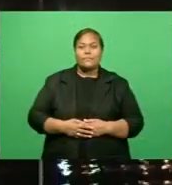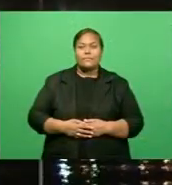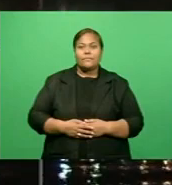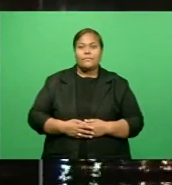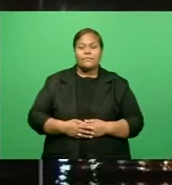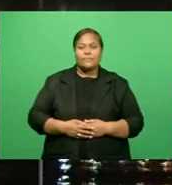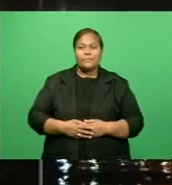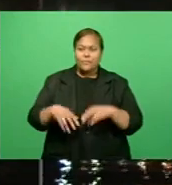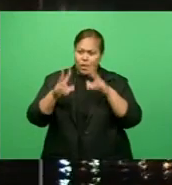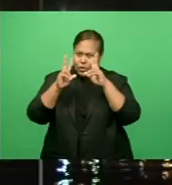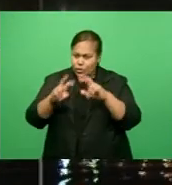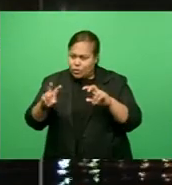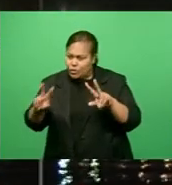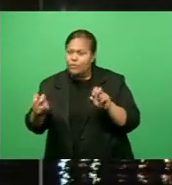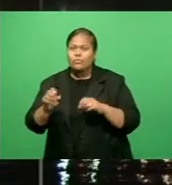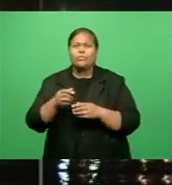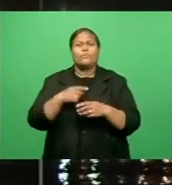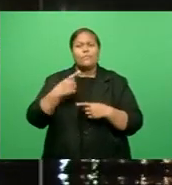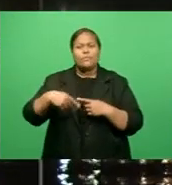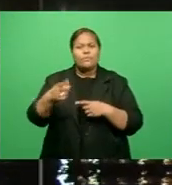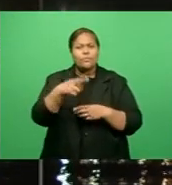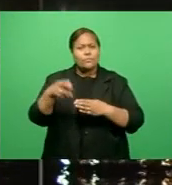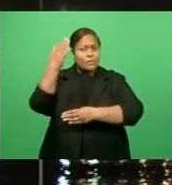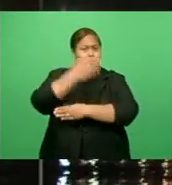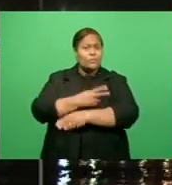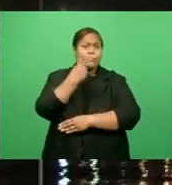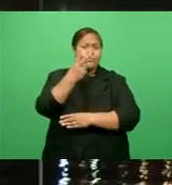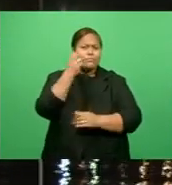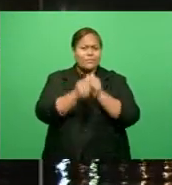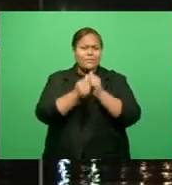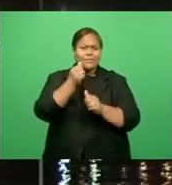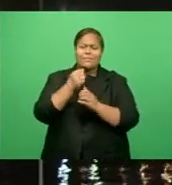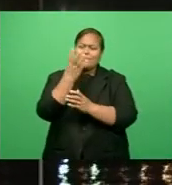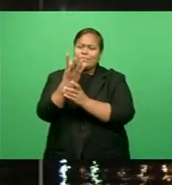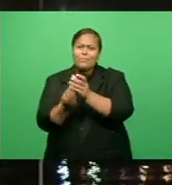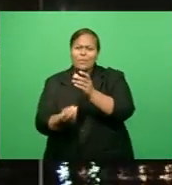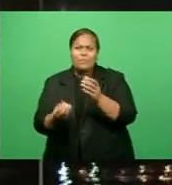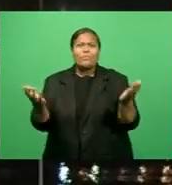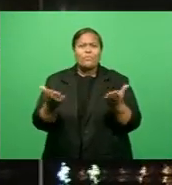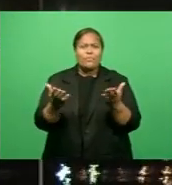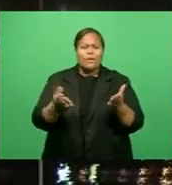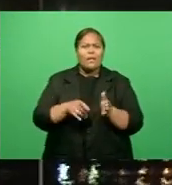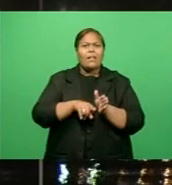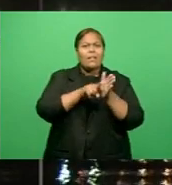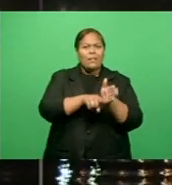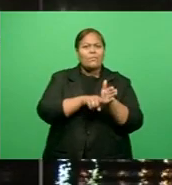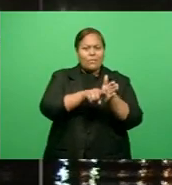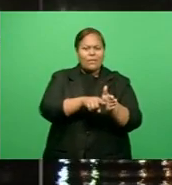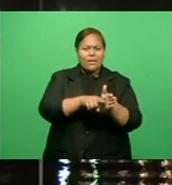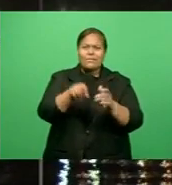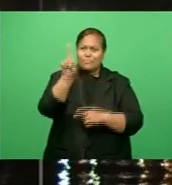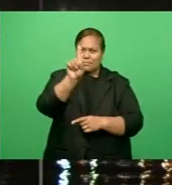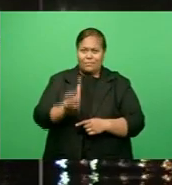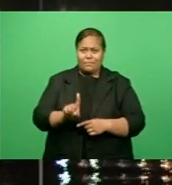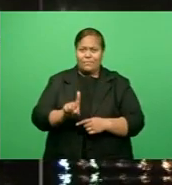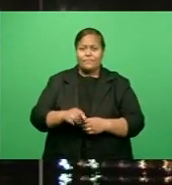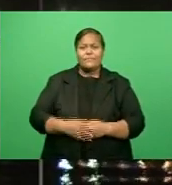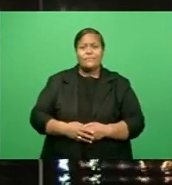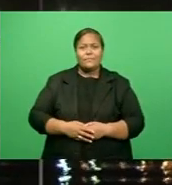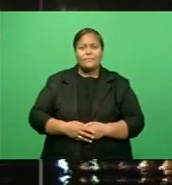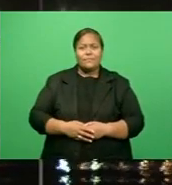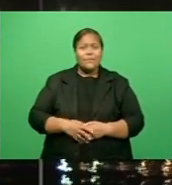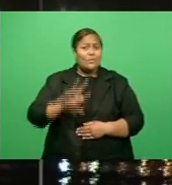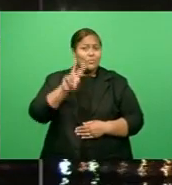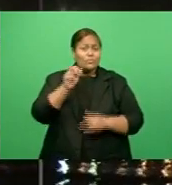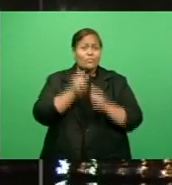The search continues tonight for two brothers who are believed to have drowned at an inlet in Riketi near Saweni, Lautoka today. The teenagers